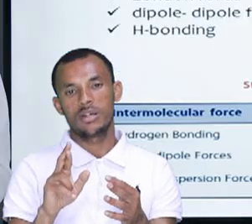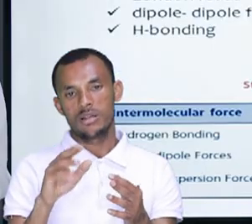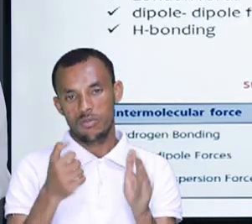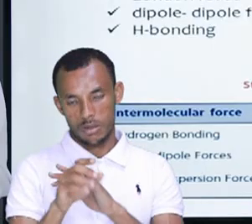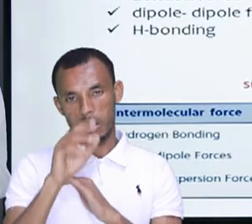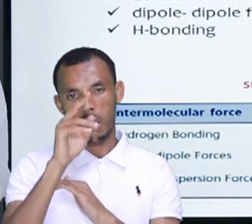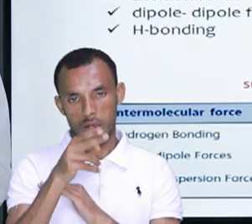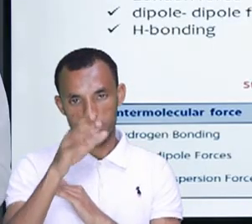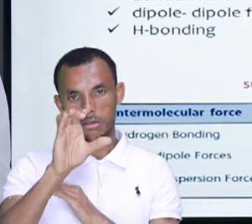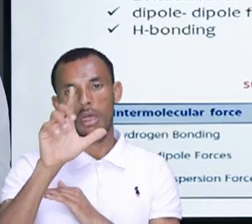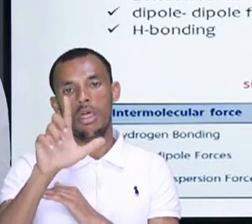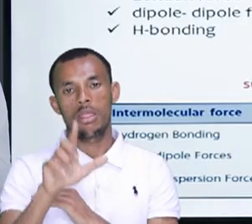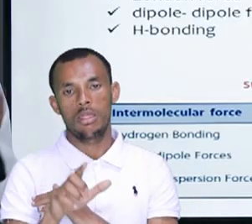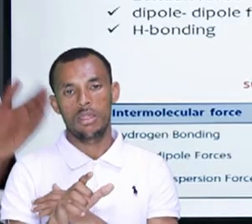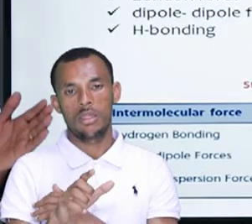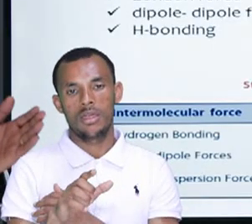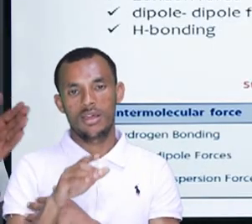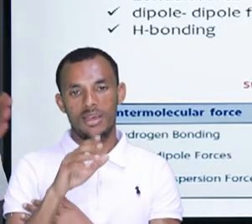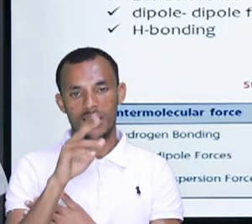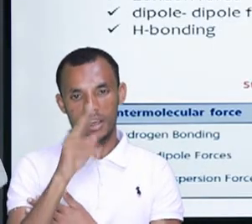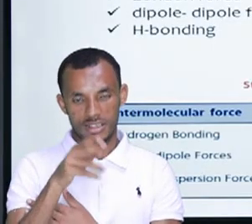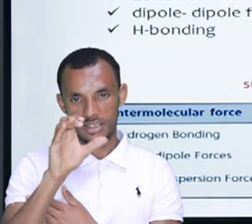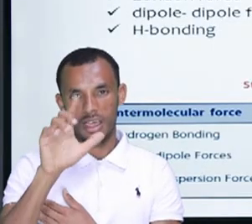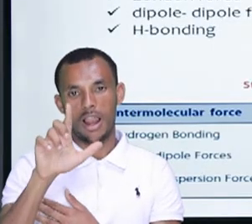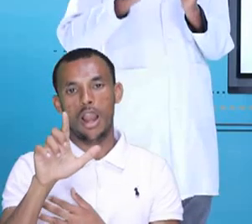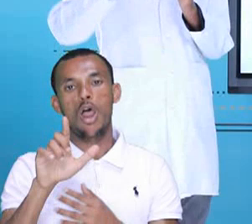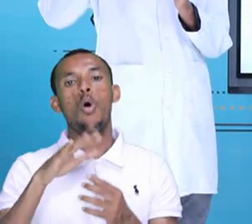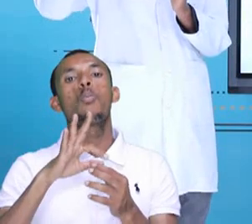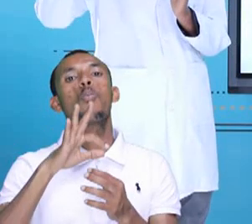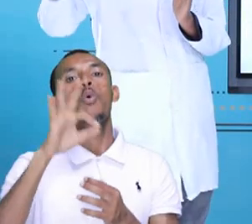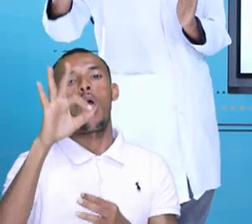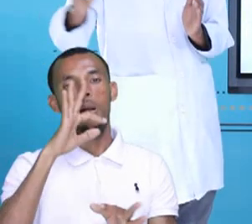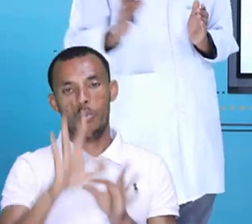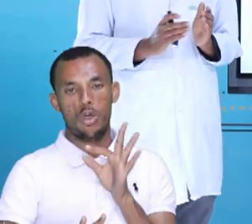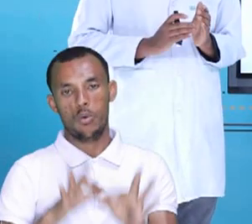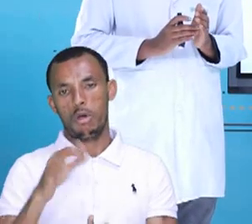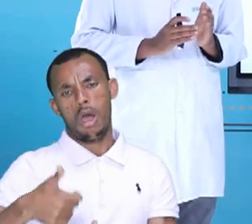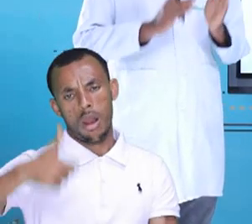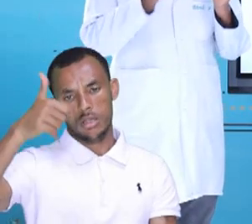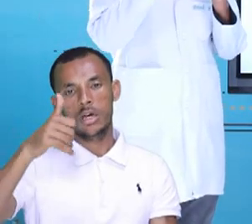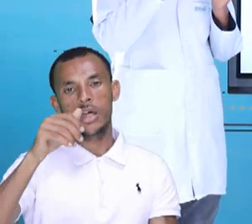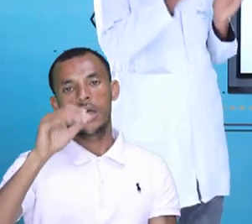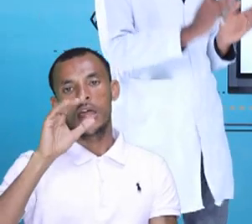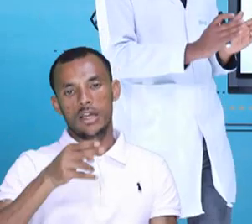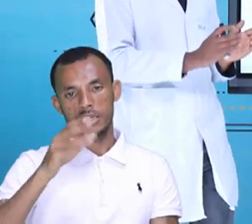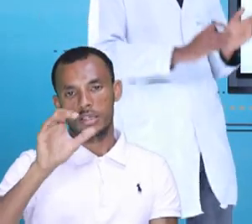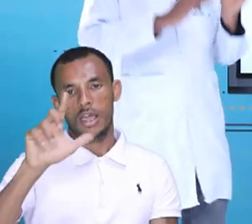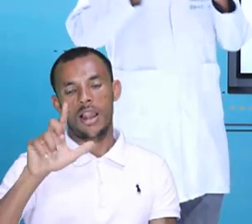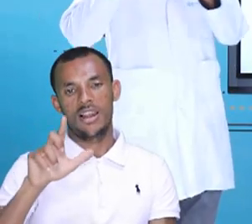HCl. HCl. HCl is polar molecule. Another HCl, it is polar. Force of